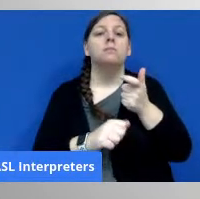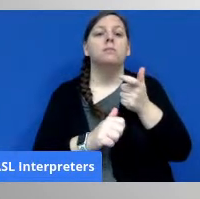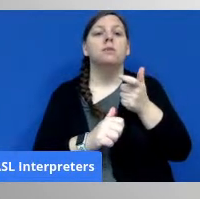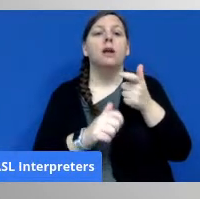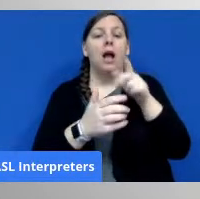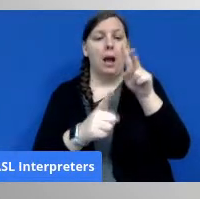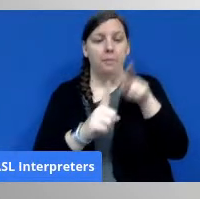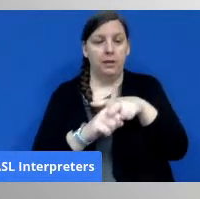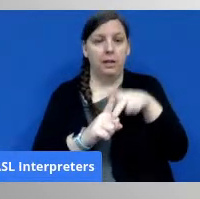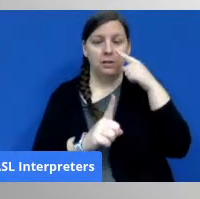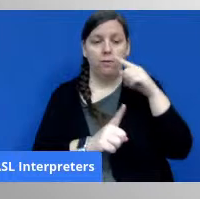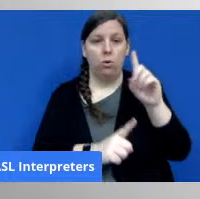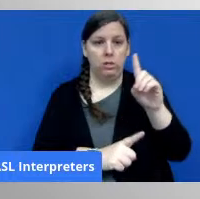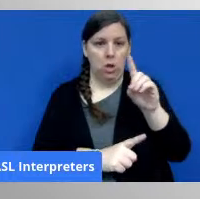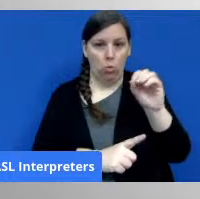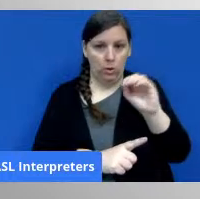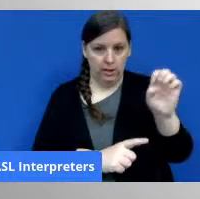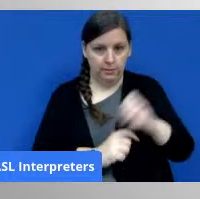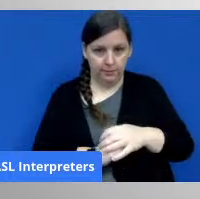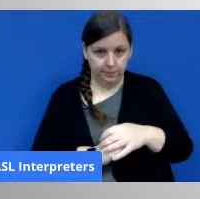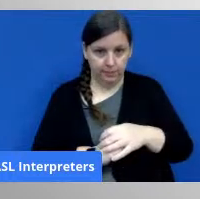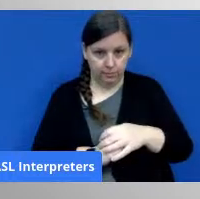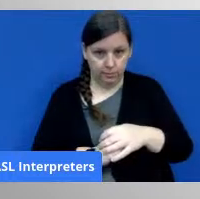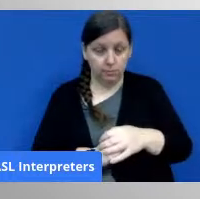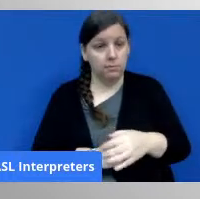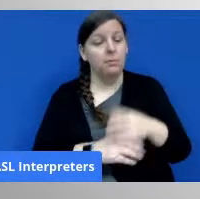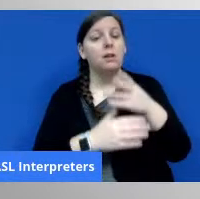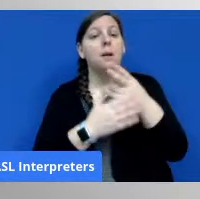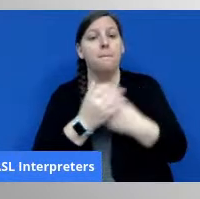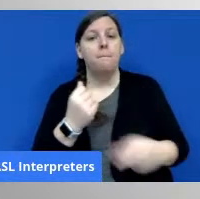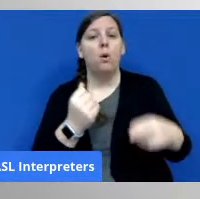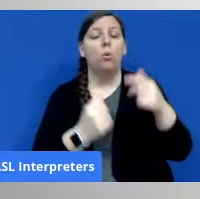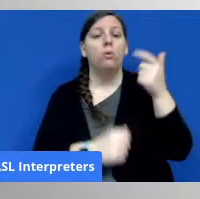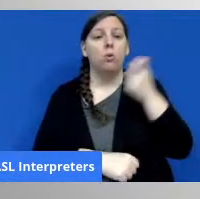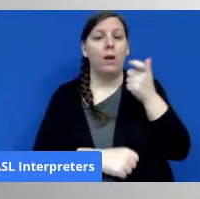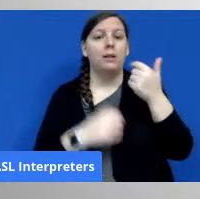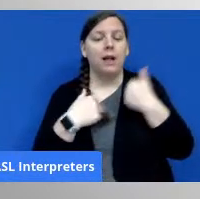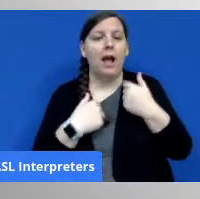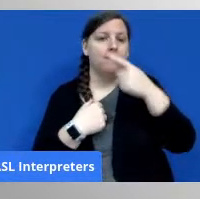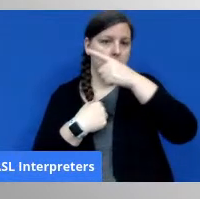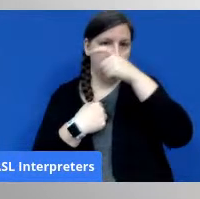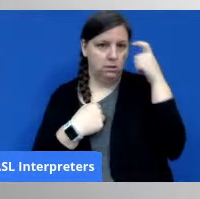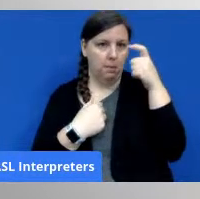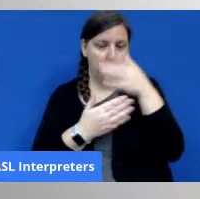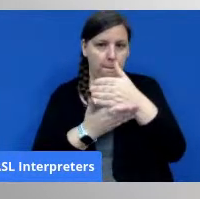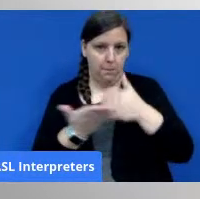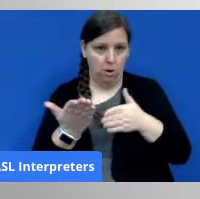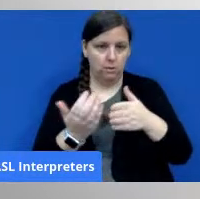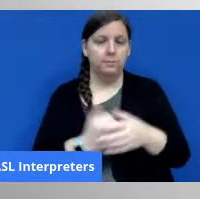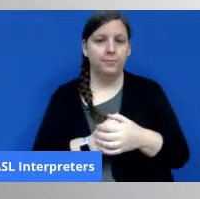And finally, both grants have a summer component. Next slide, please.